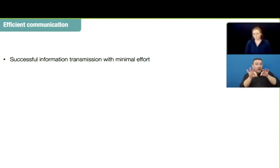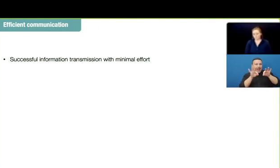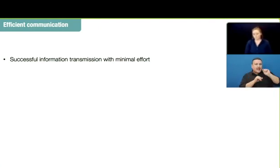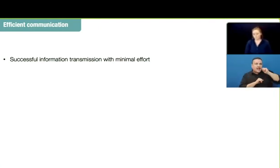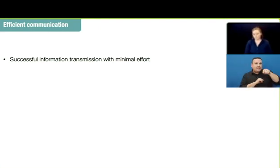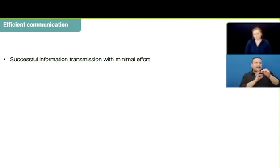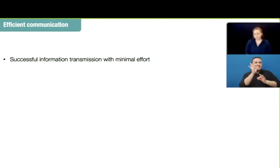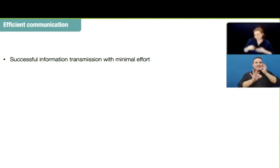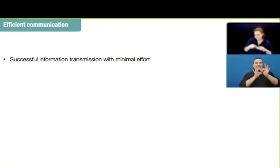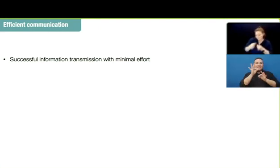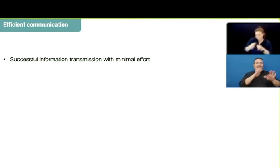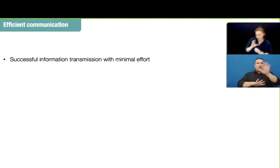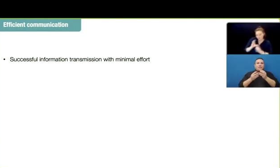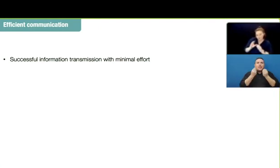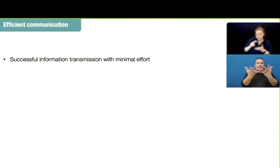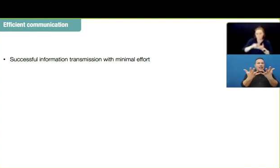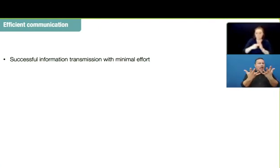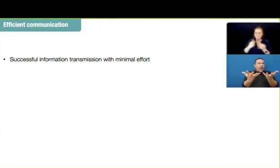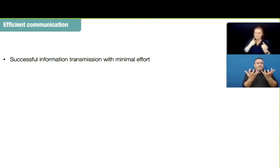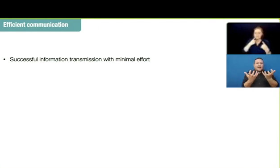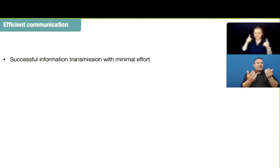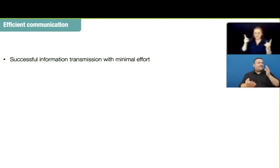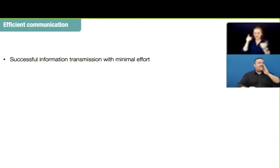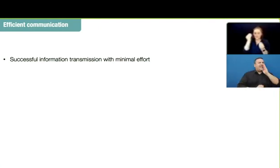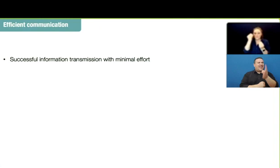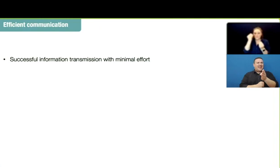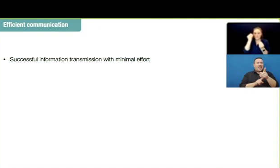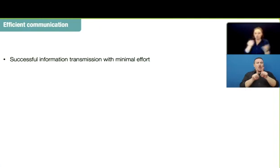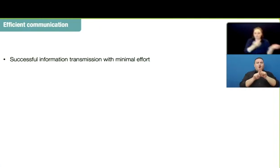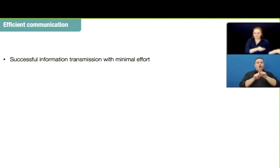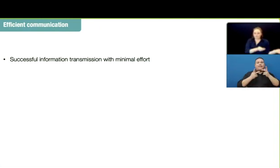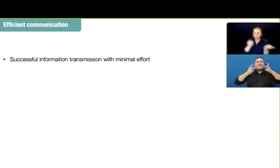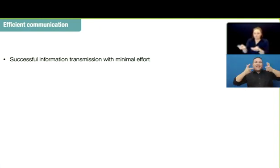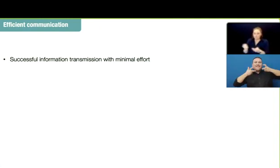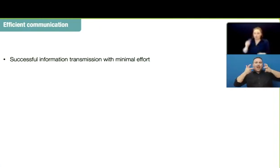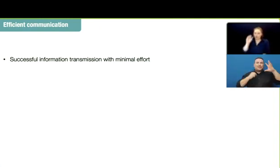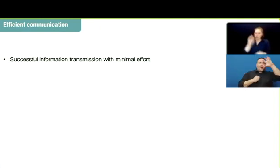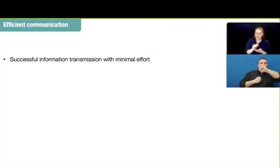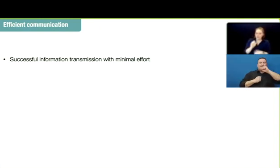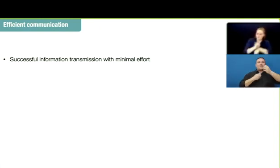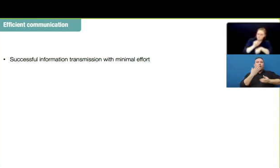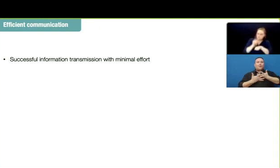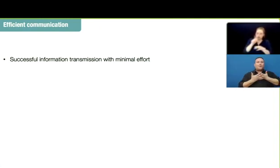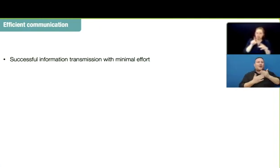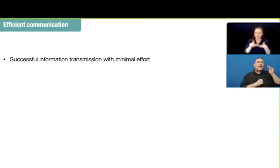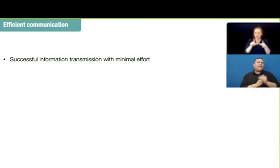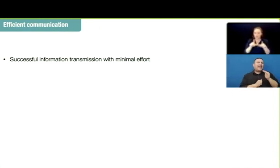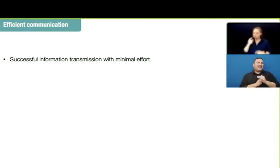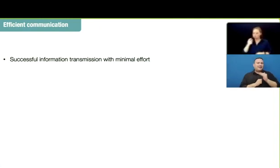Efficient communication means successful information transmission with minimal effort for language production and